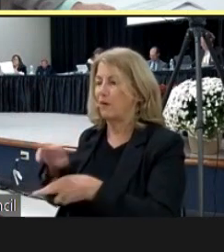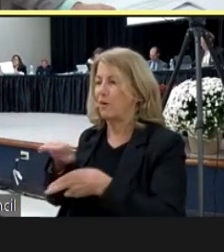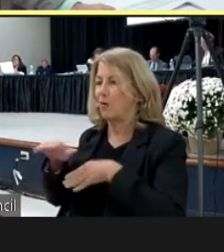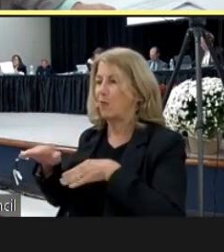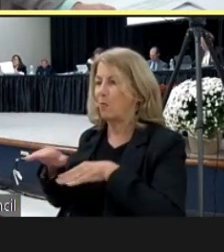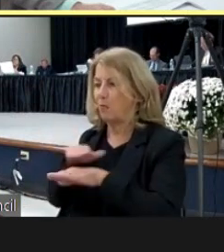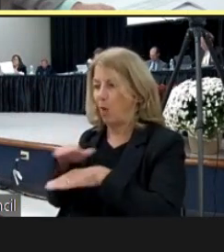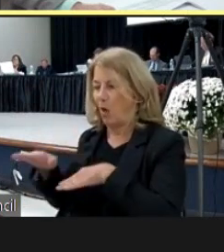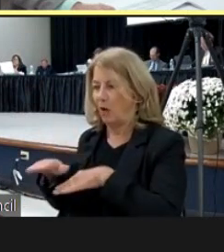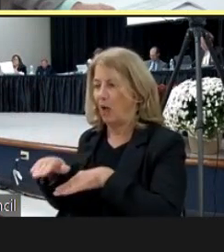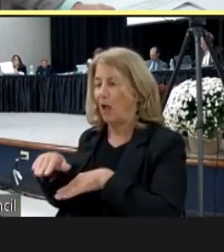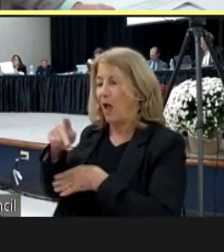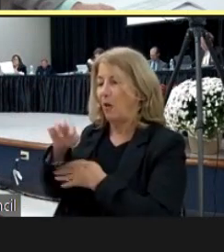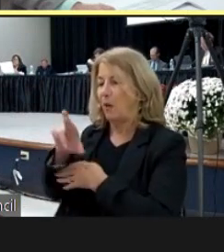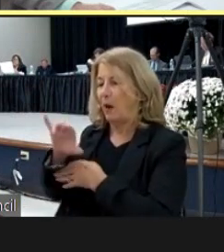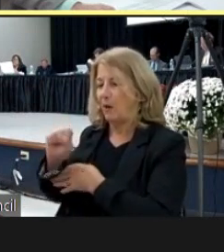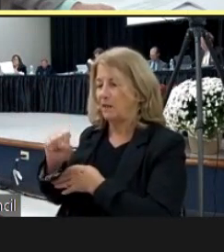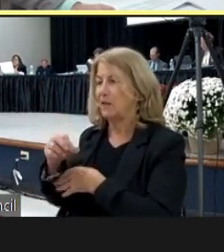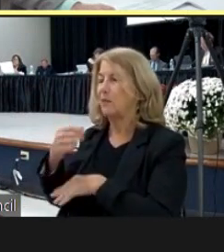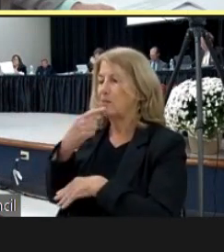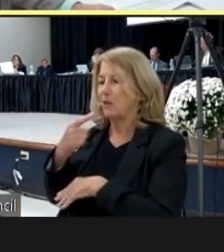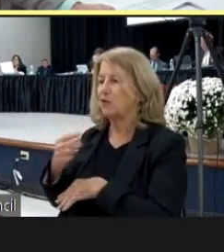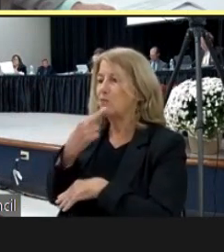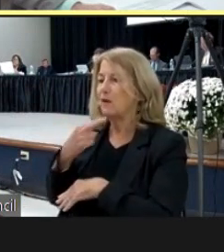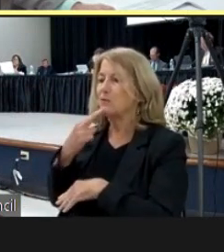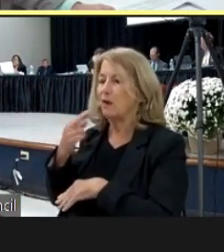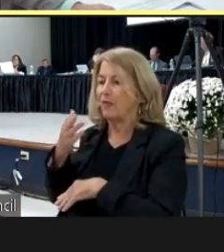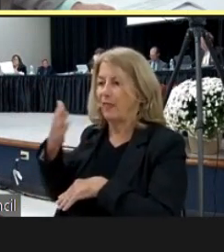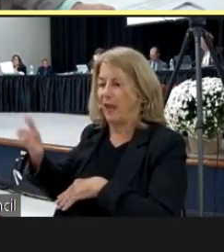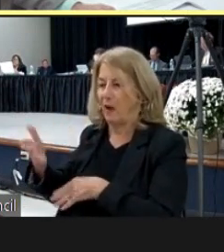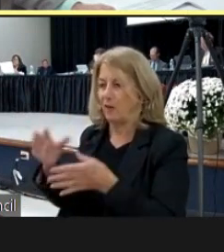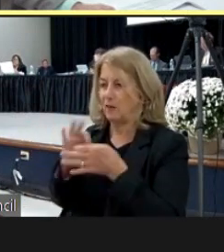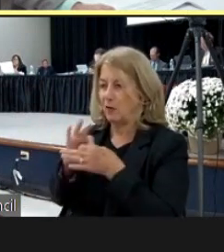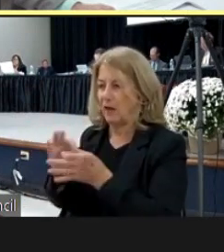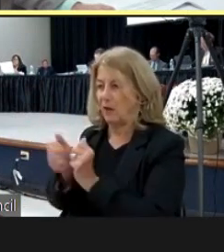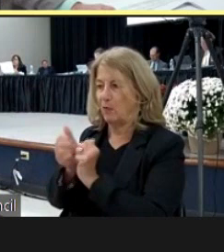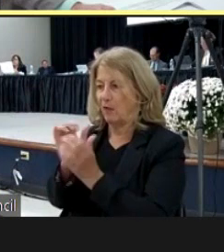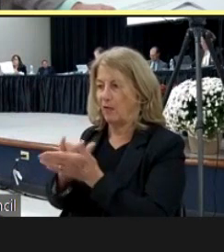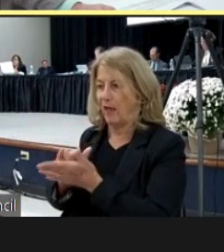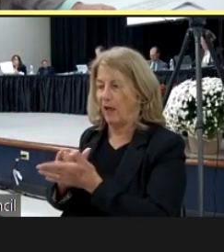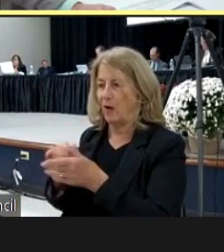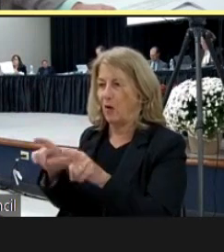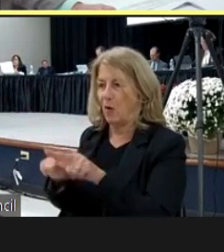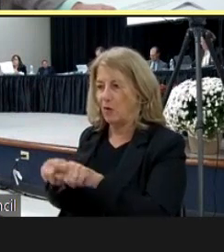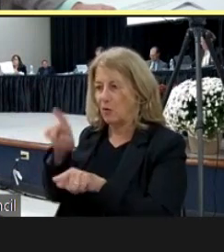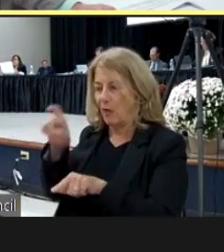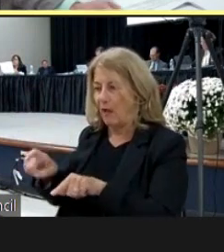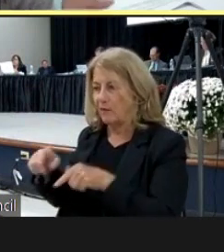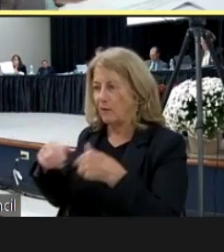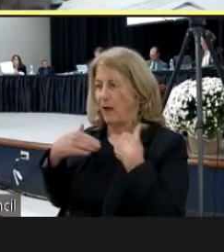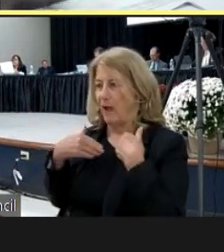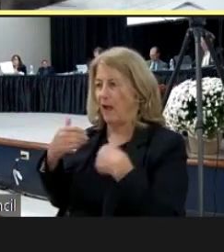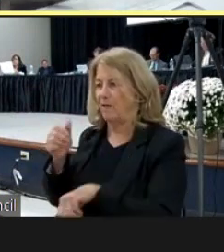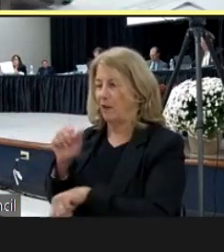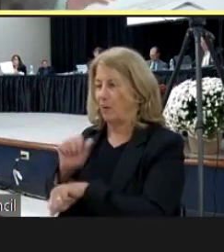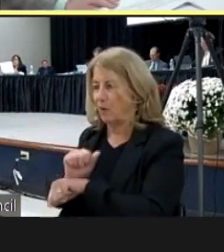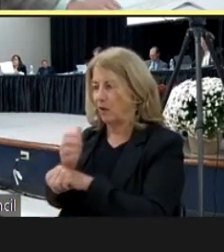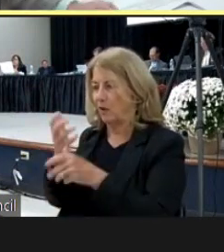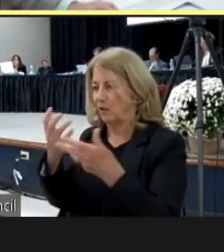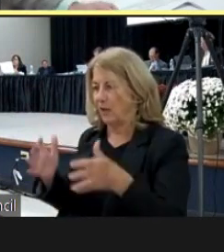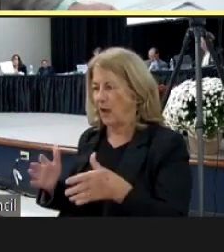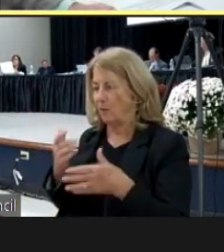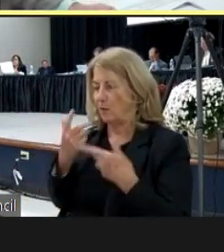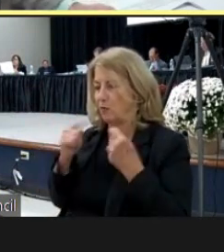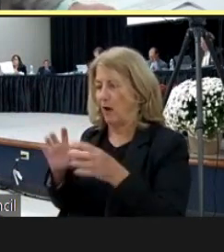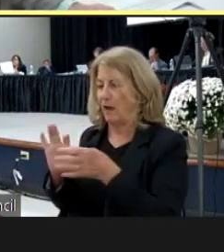the restaurants that are there associated with that. They'll also have to have over all the work done as well. We're trying to coordinate all that